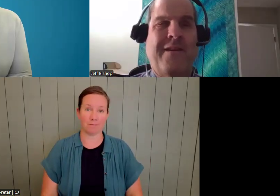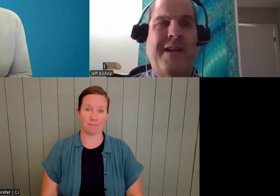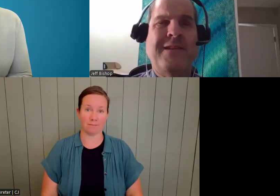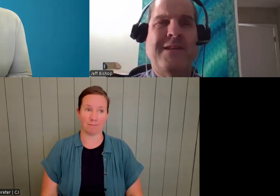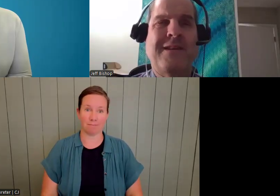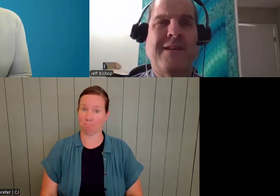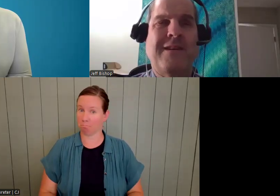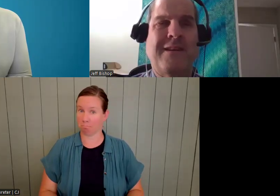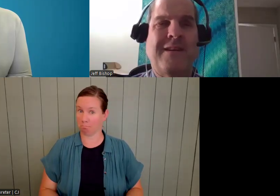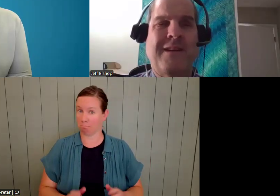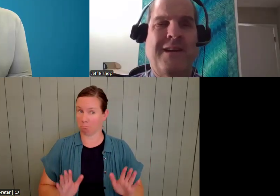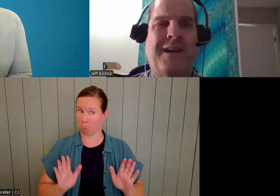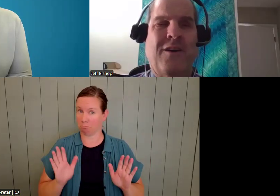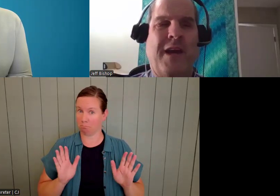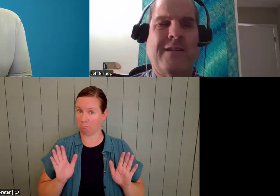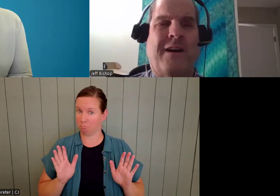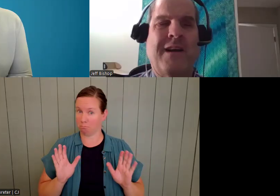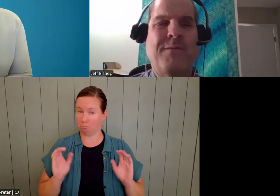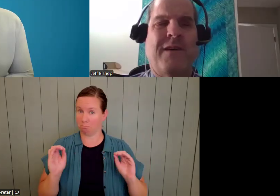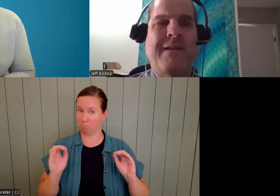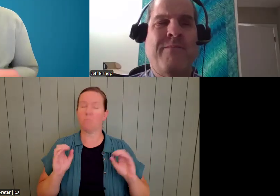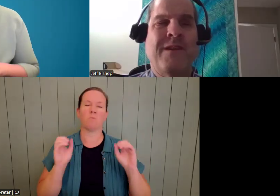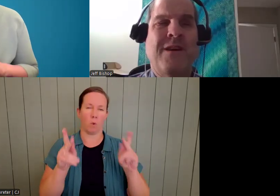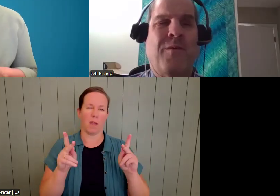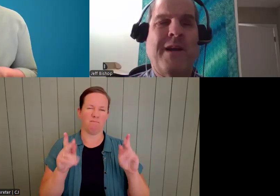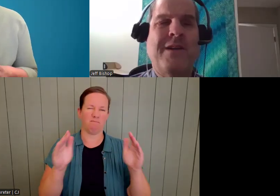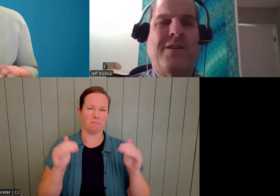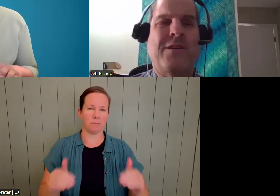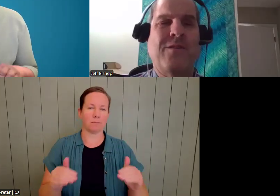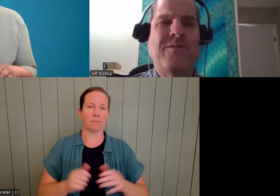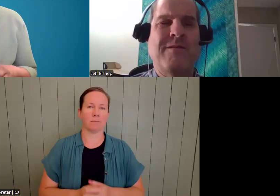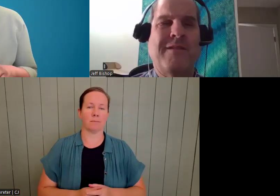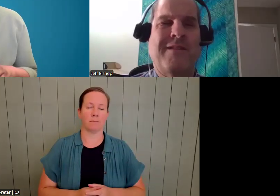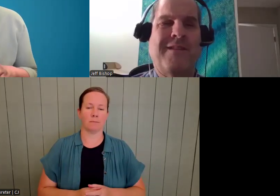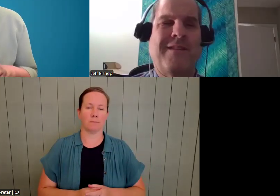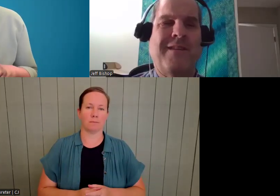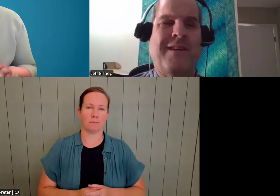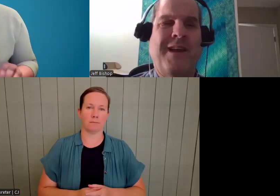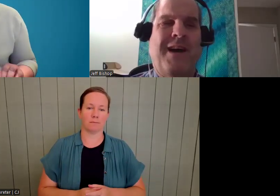Any other hands? Okay, so I'm going to move on. What I'm going to do